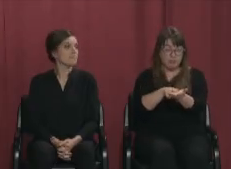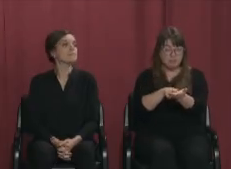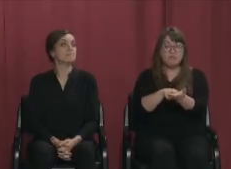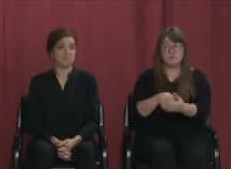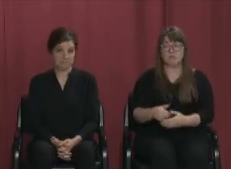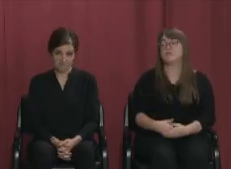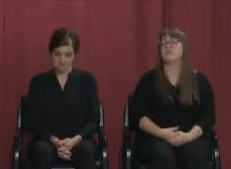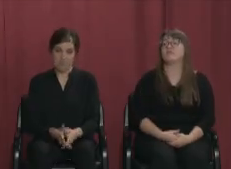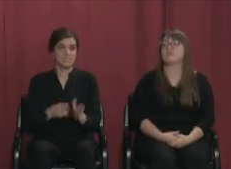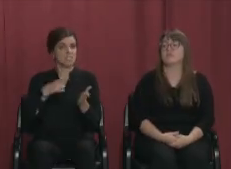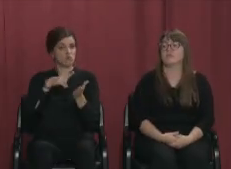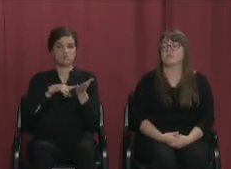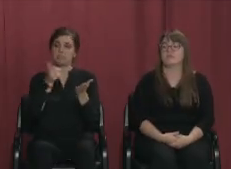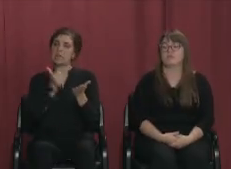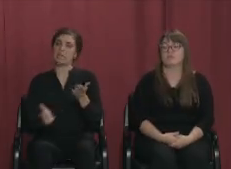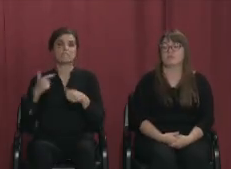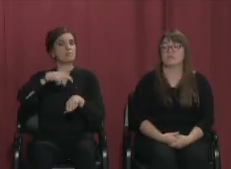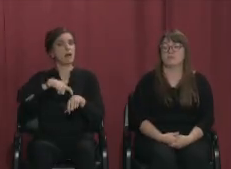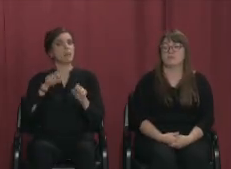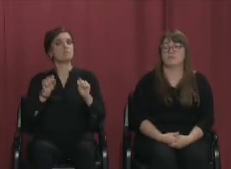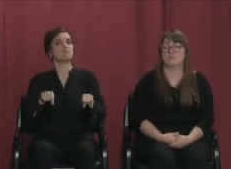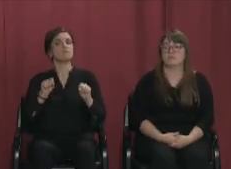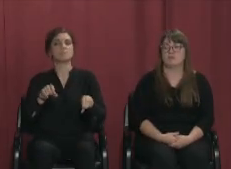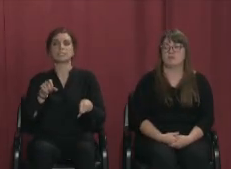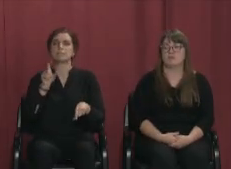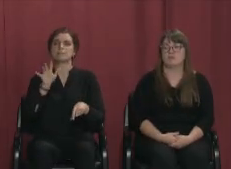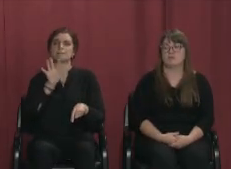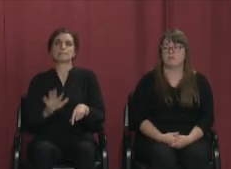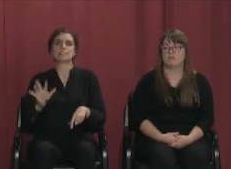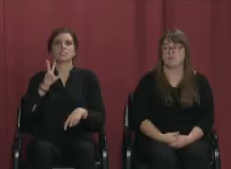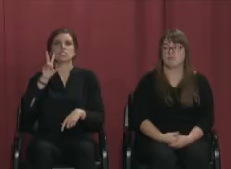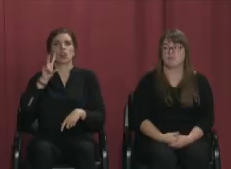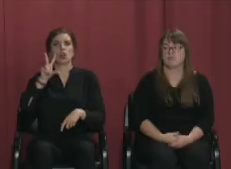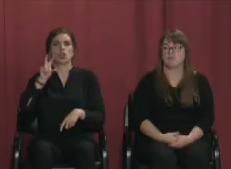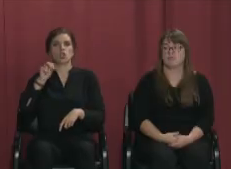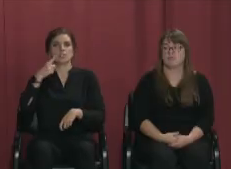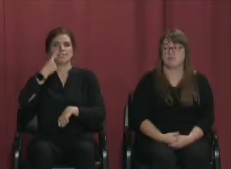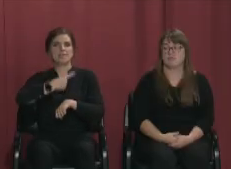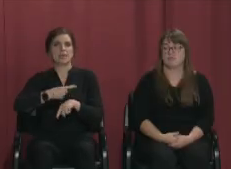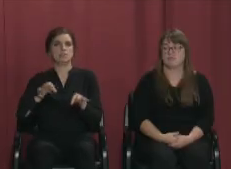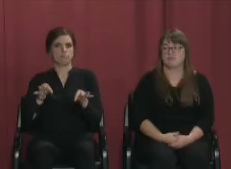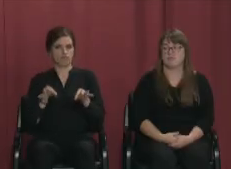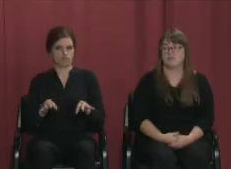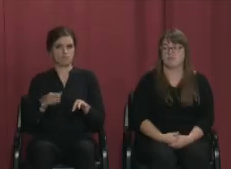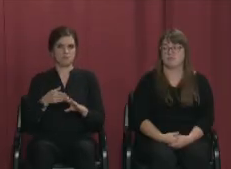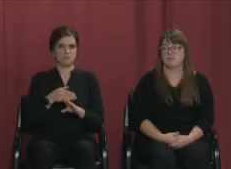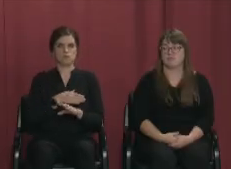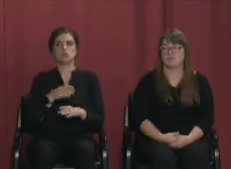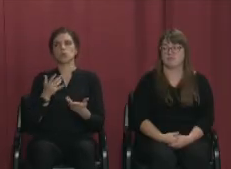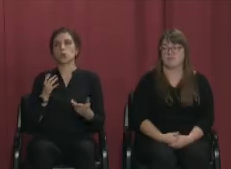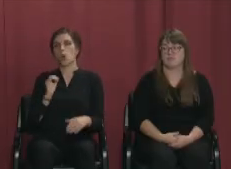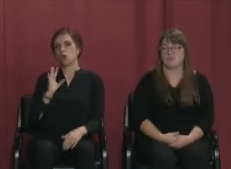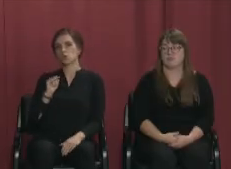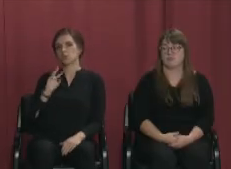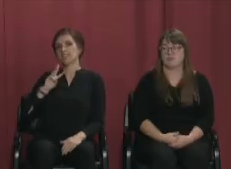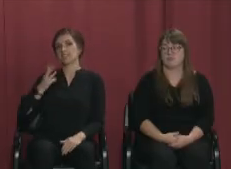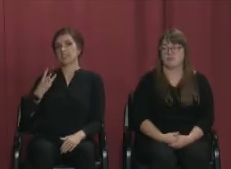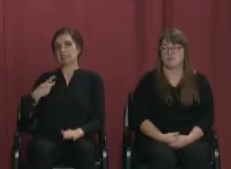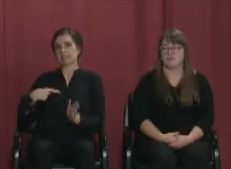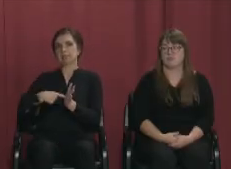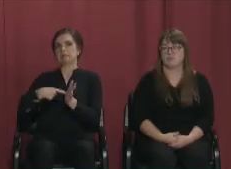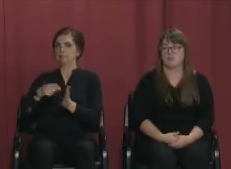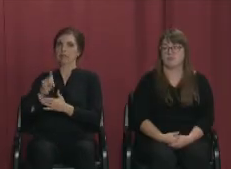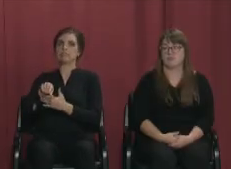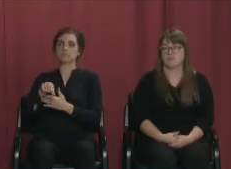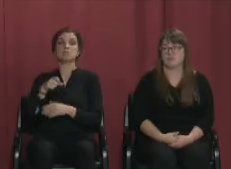time. You have to register approximately 30 days in advance. This was the October 6th deadline. Correct. So even if